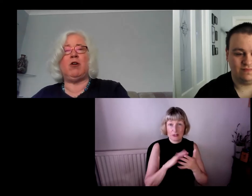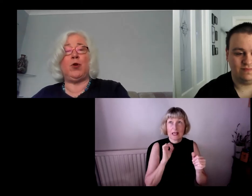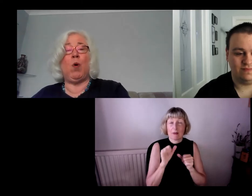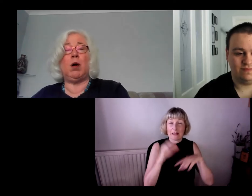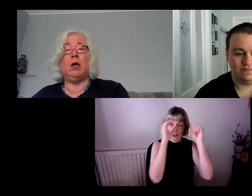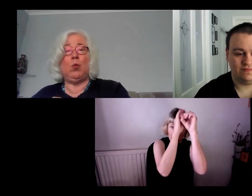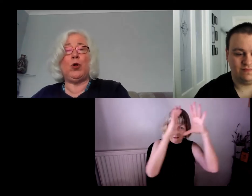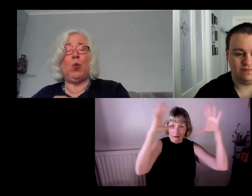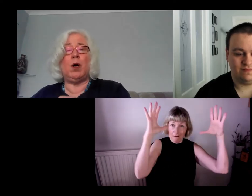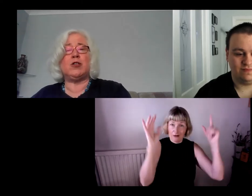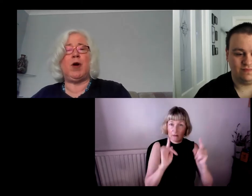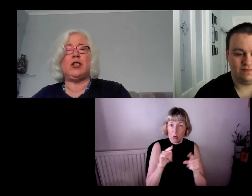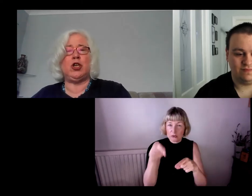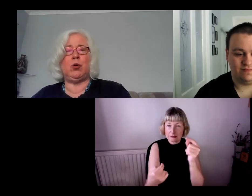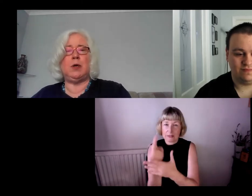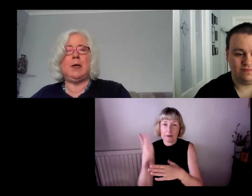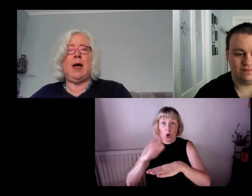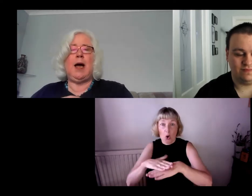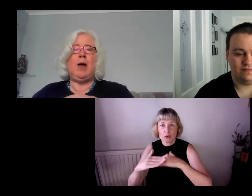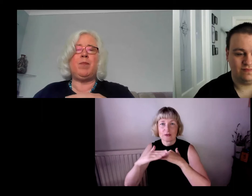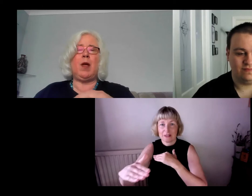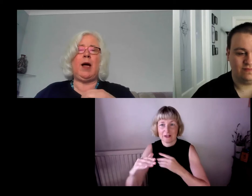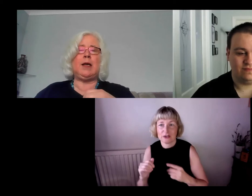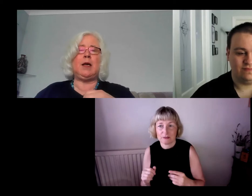better idea of your work, what your work is trying to do.